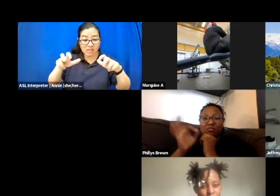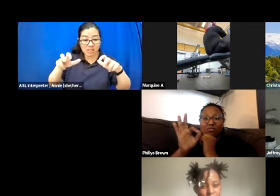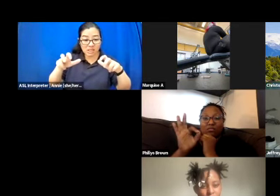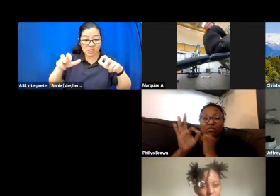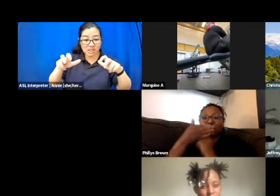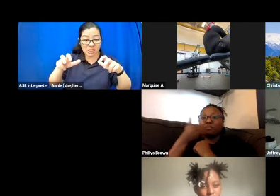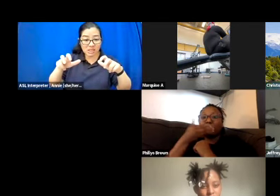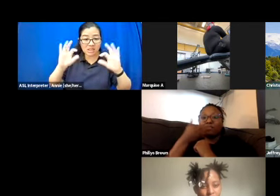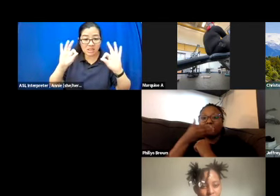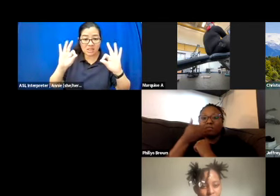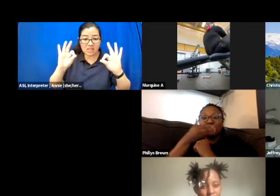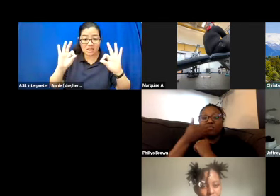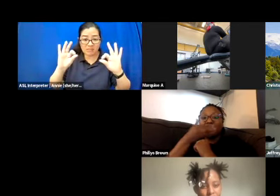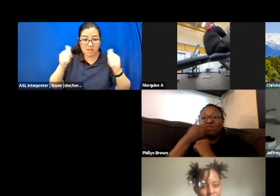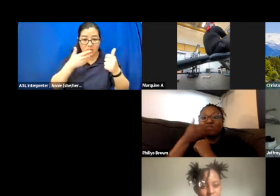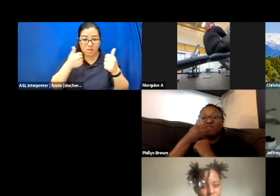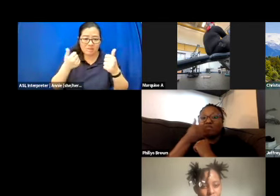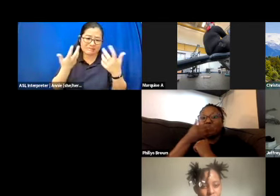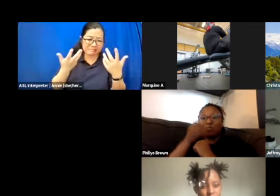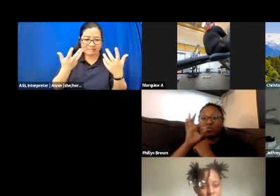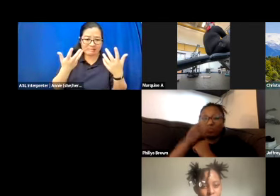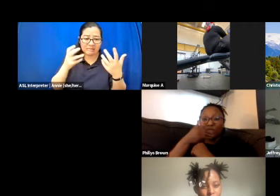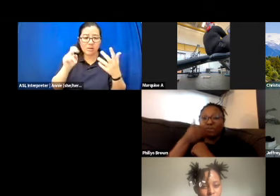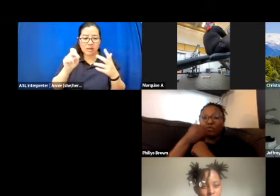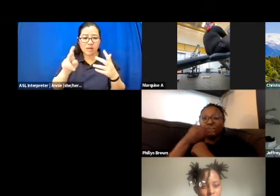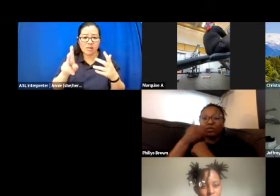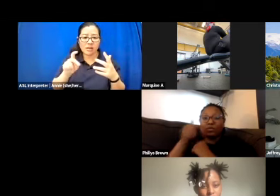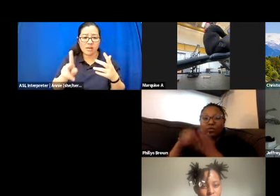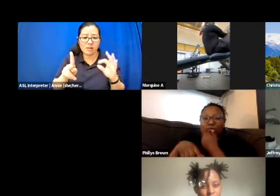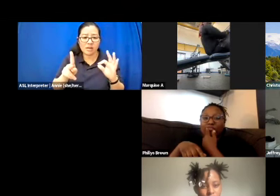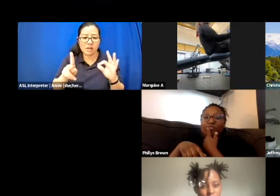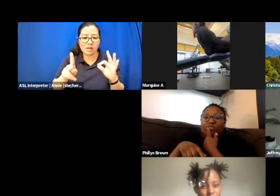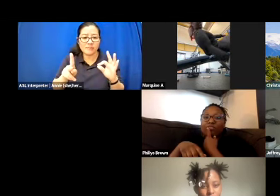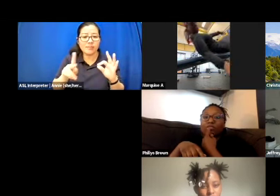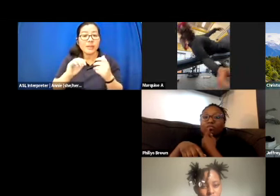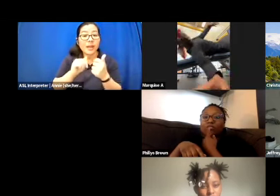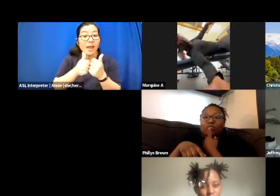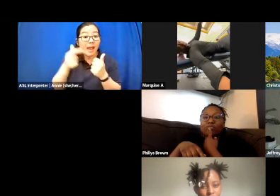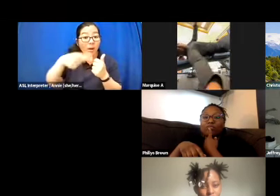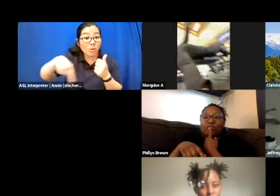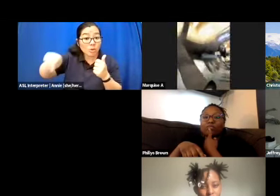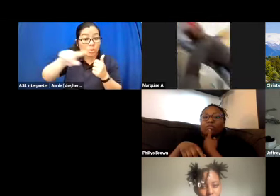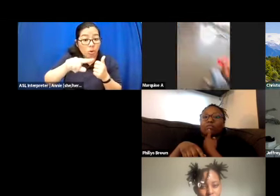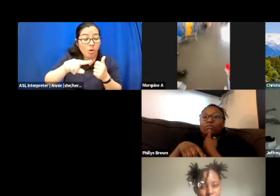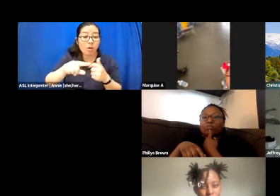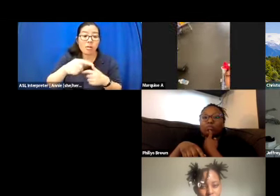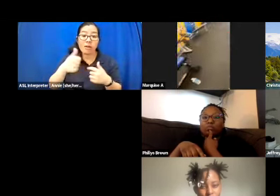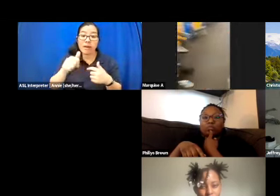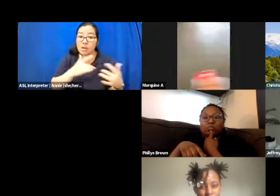deadline. All right. Anyway, that was just my experience a little bit. How are you all doing? Any questions? Any